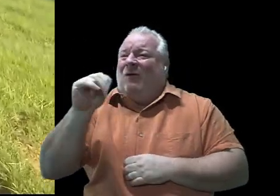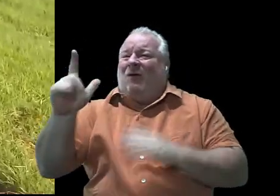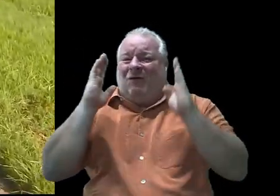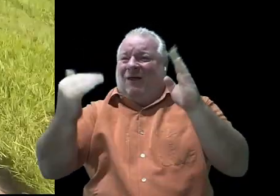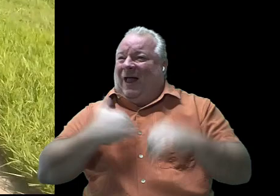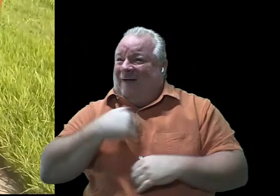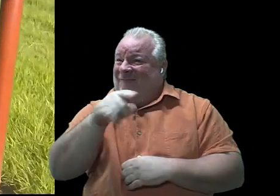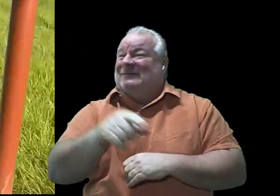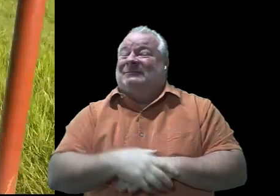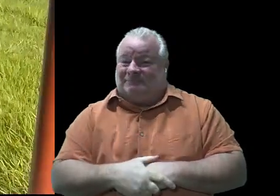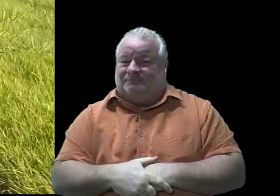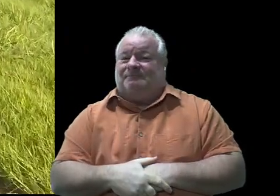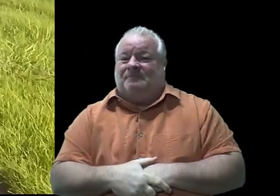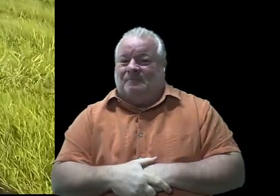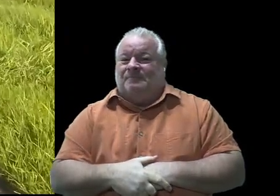the hallways.